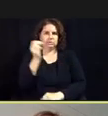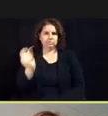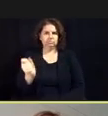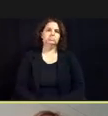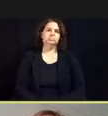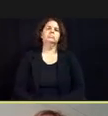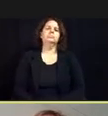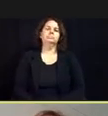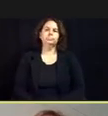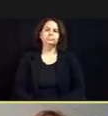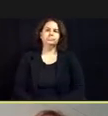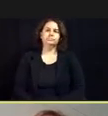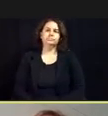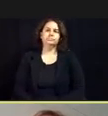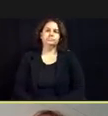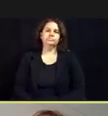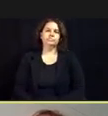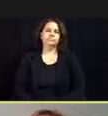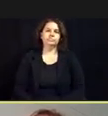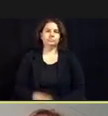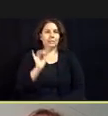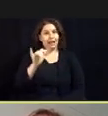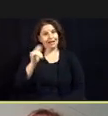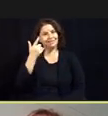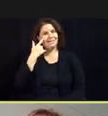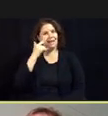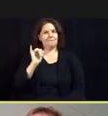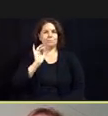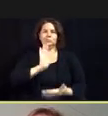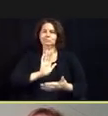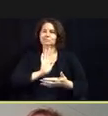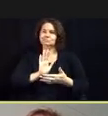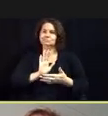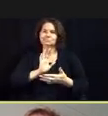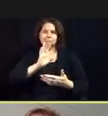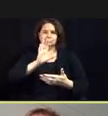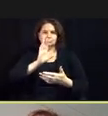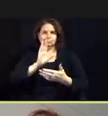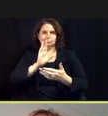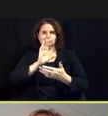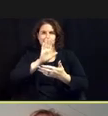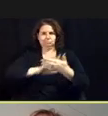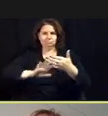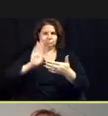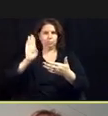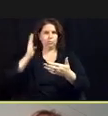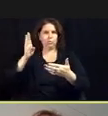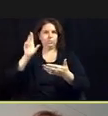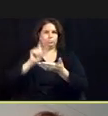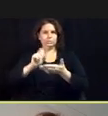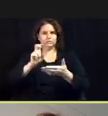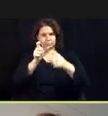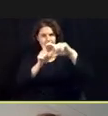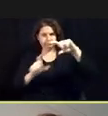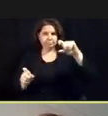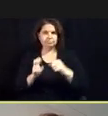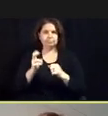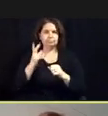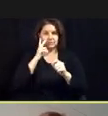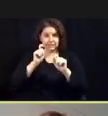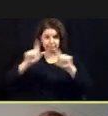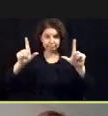This is the California blueprint that Lainey was mentioning. This is the new governor's framework. This is the